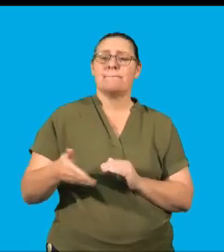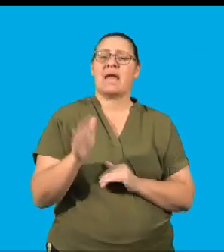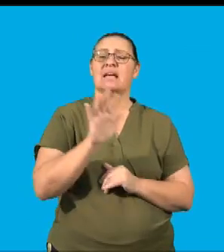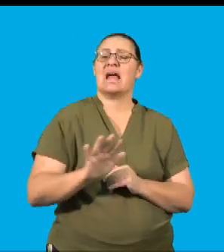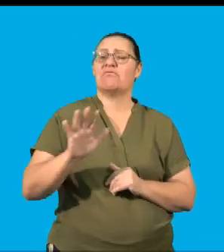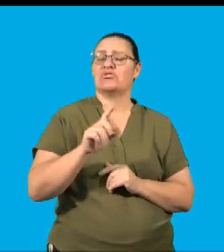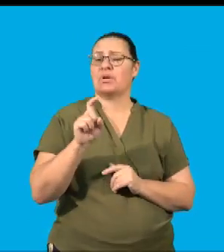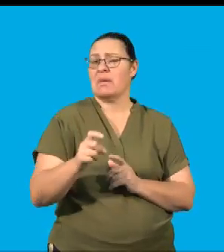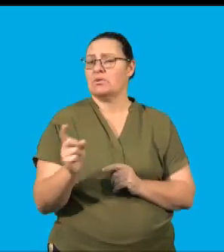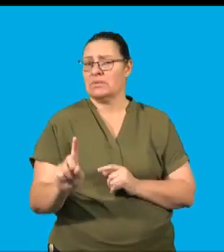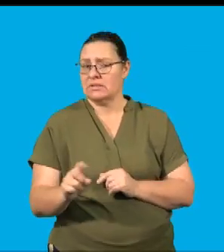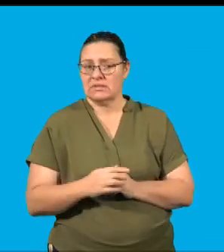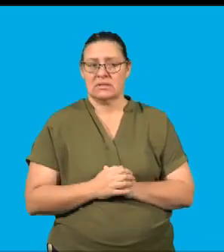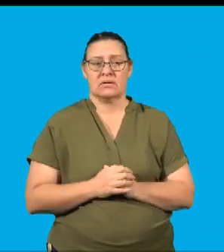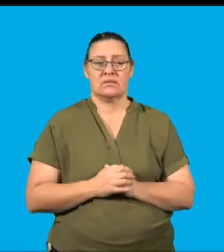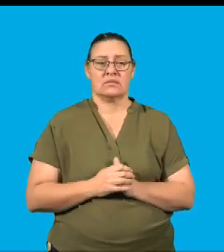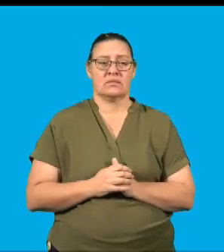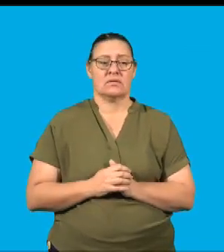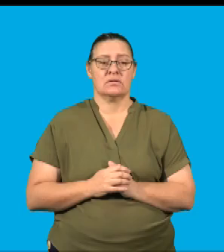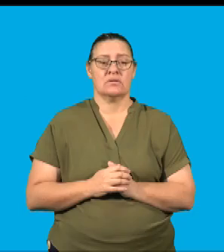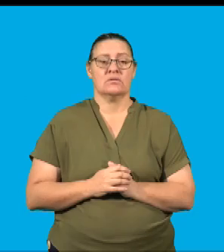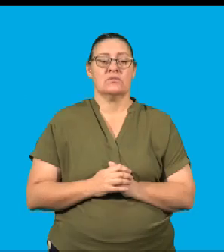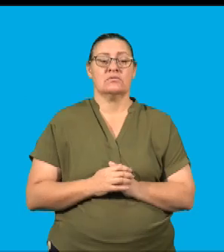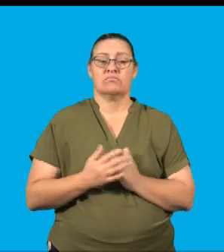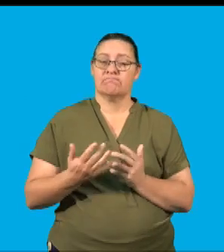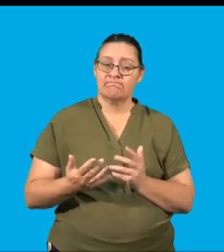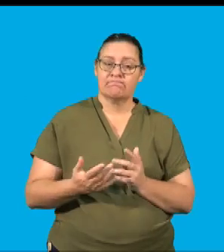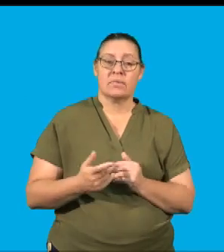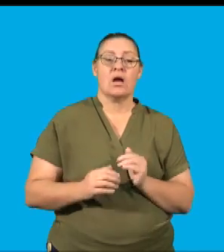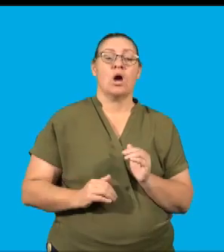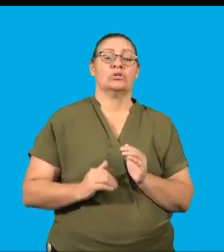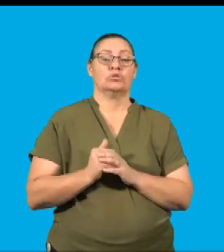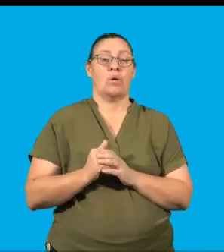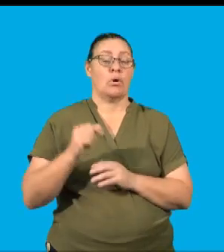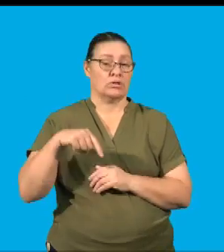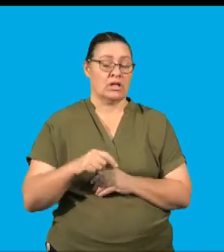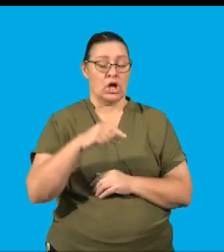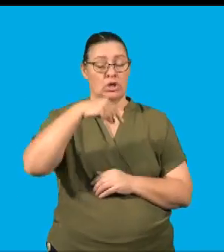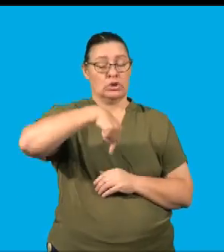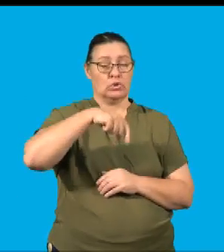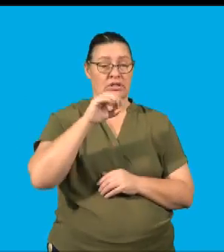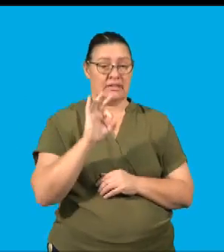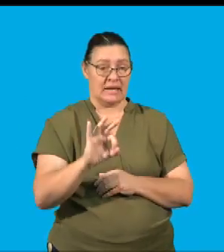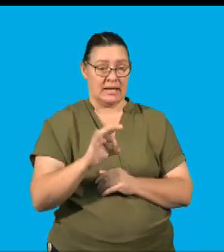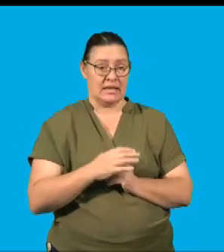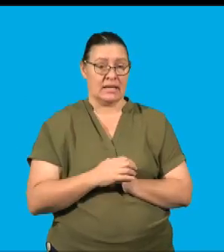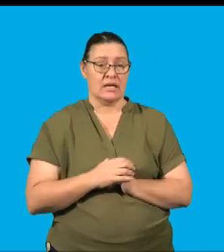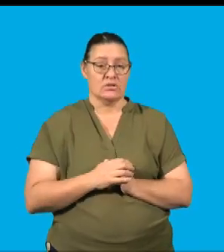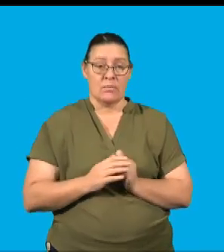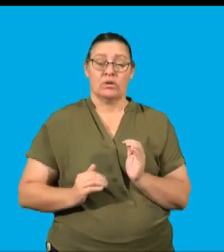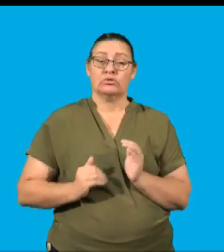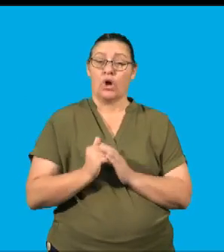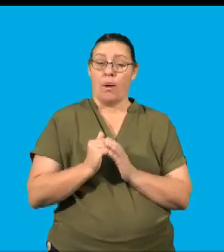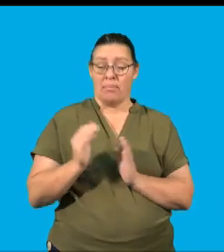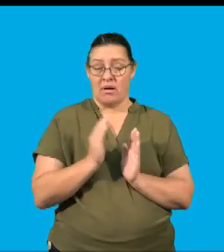must their average be? So here, the top quartile, it is Q3. So for them to be in the